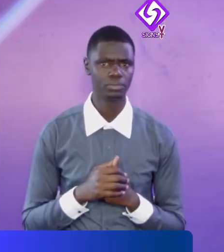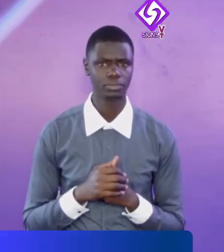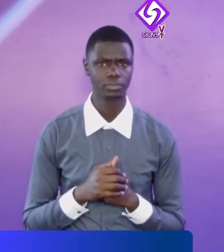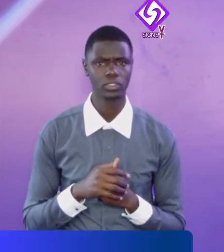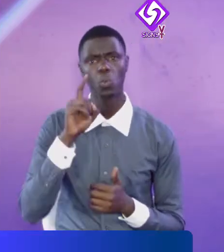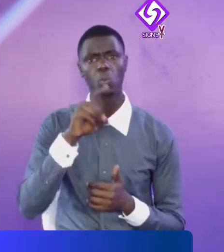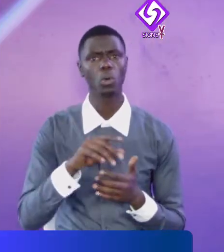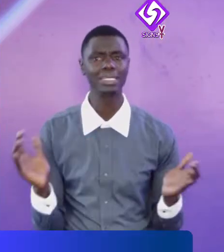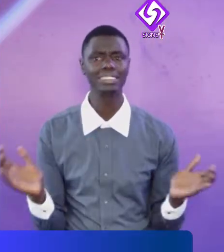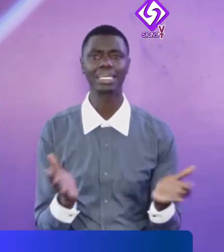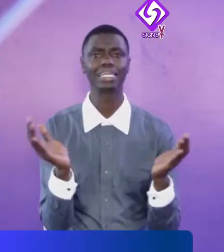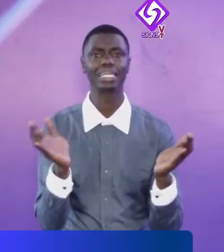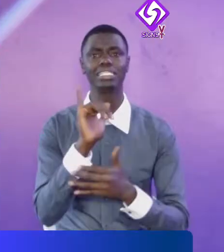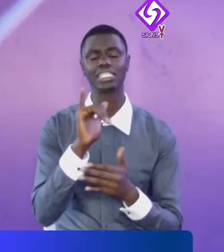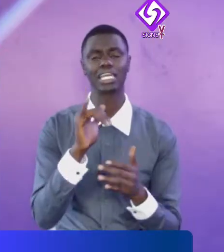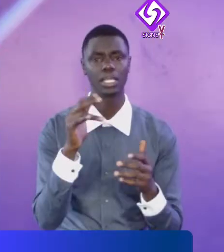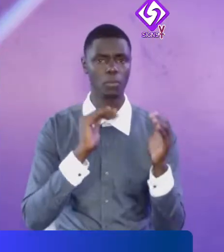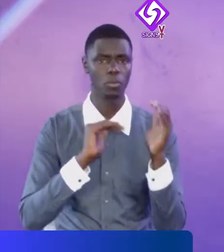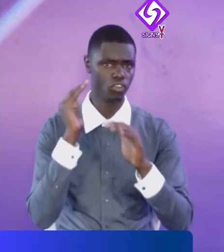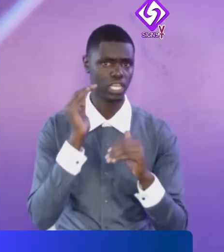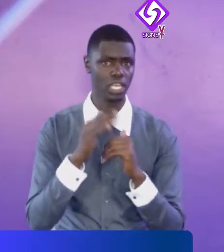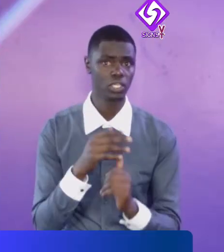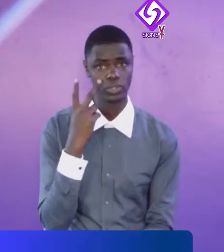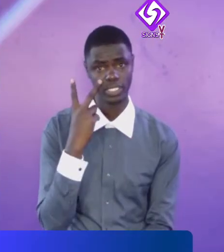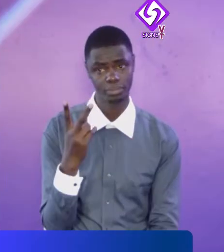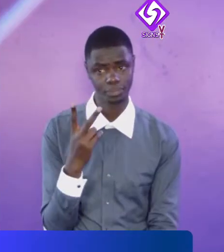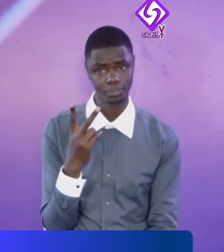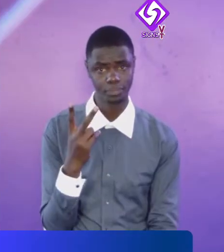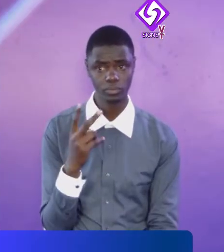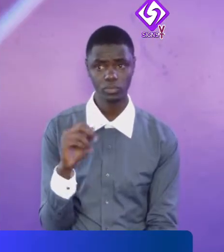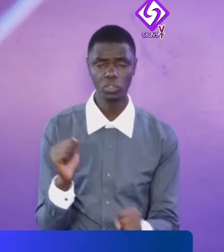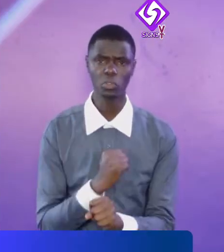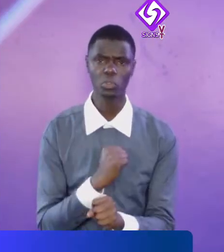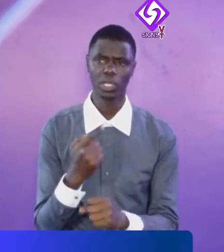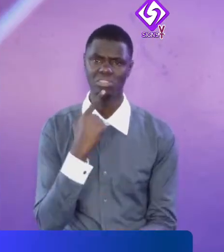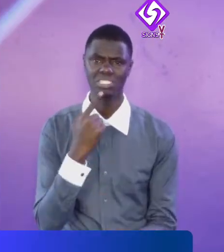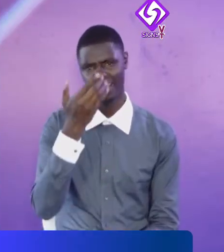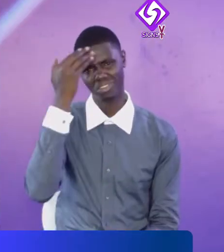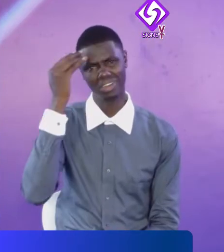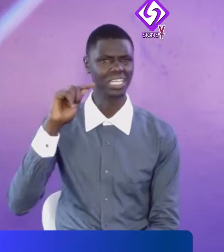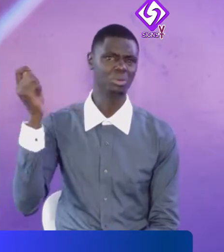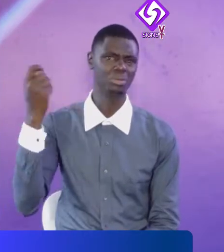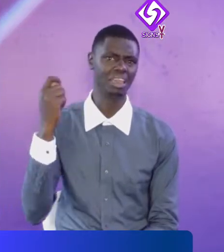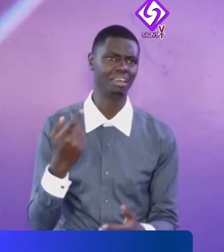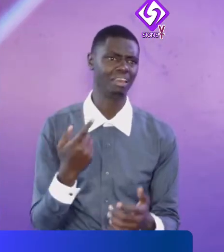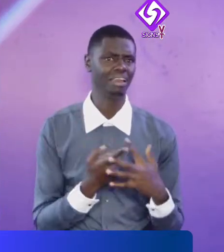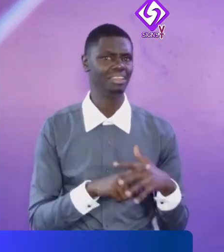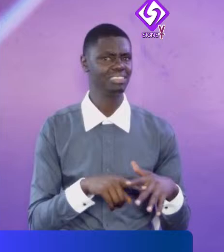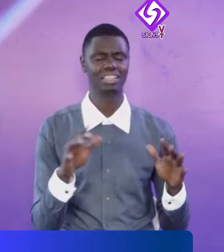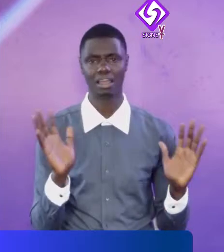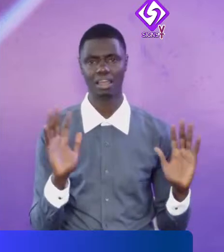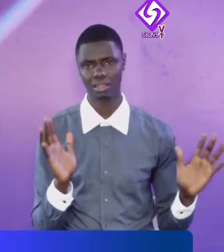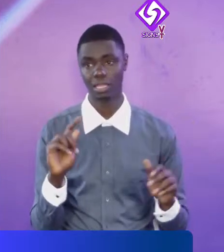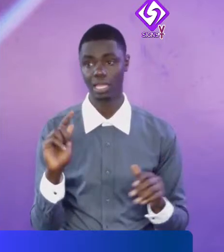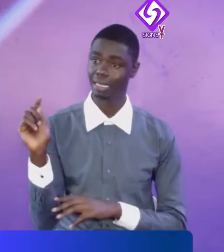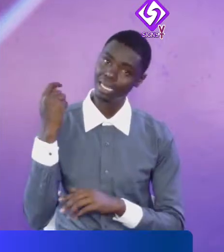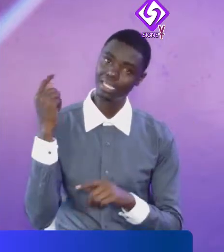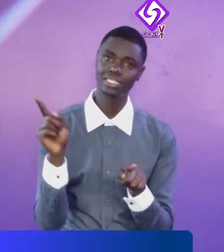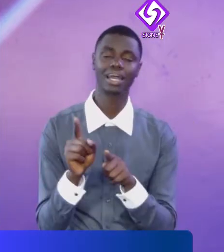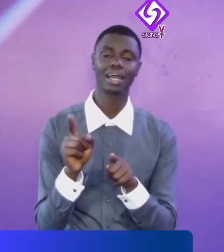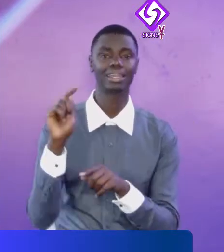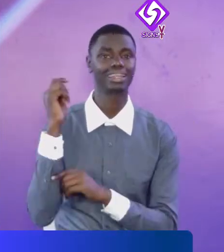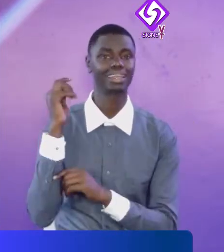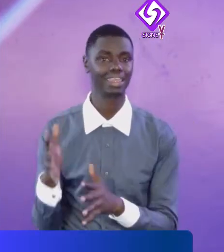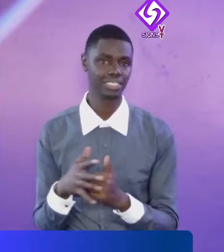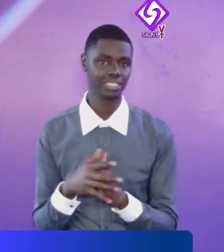to encourage that always, Professor. You see, you can't say, forget about Kenya, let's start a new way. No, Kenyans are Kenyans. But now we have to